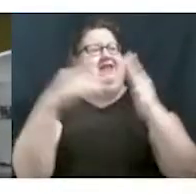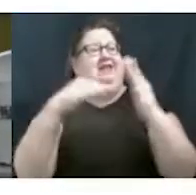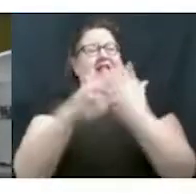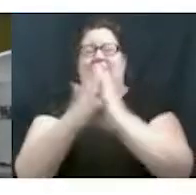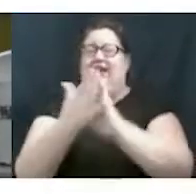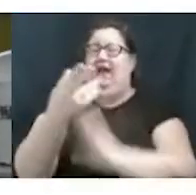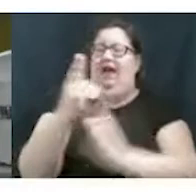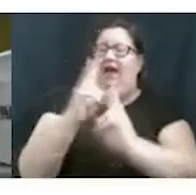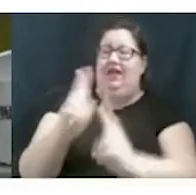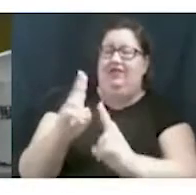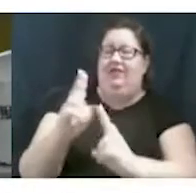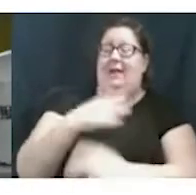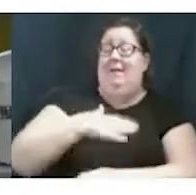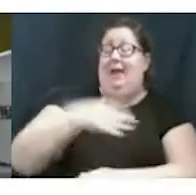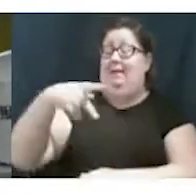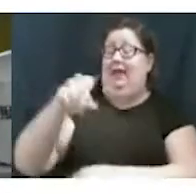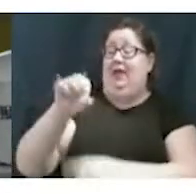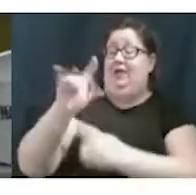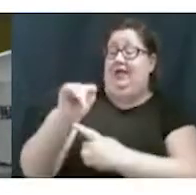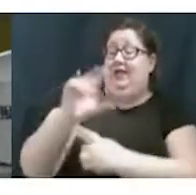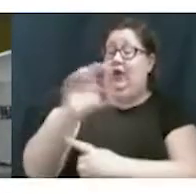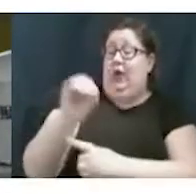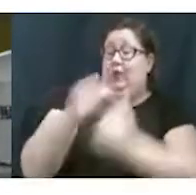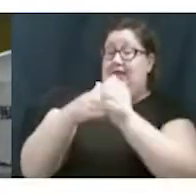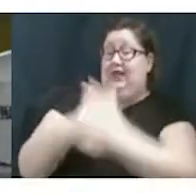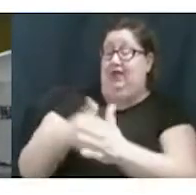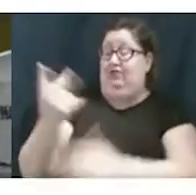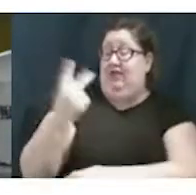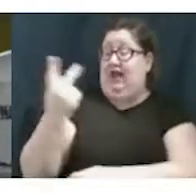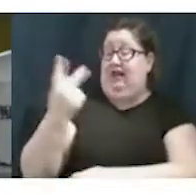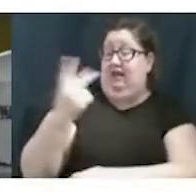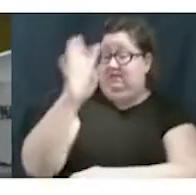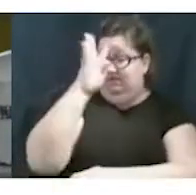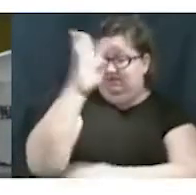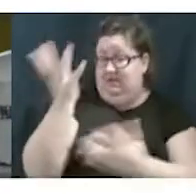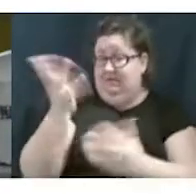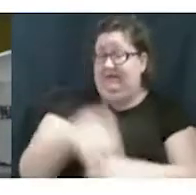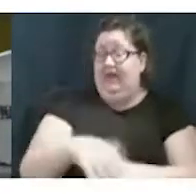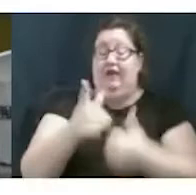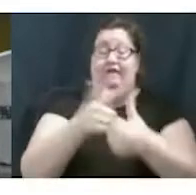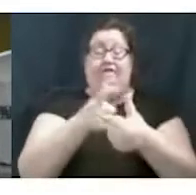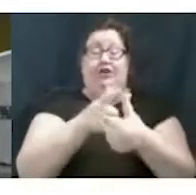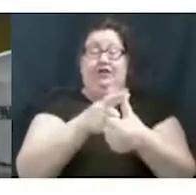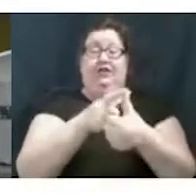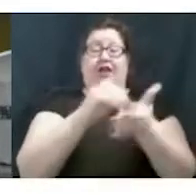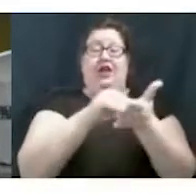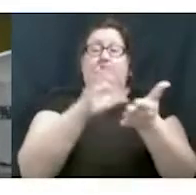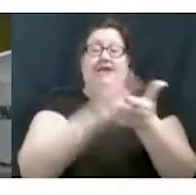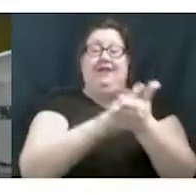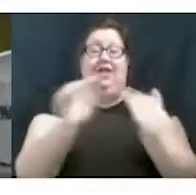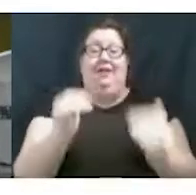PLT co-leader and I came up with the first option was documenting your advanced